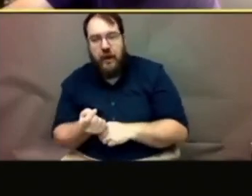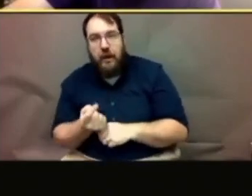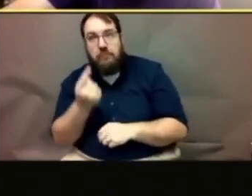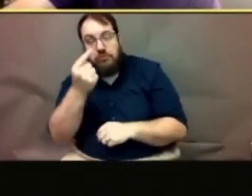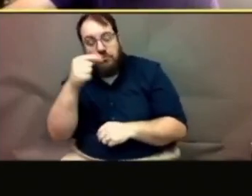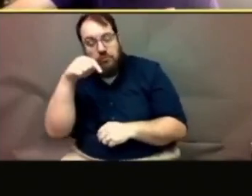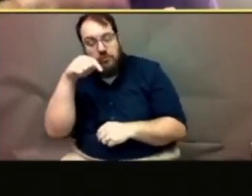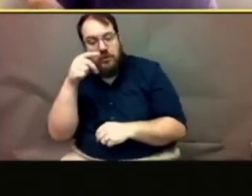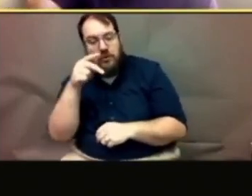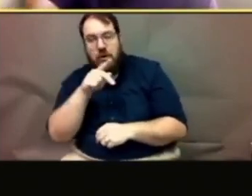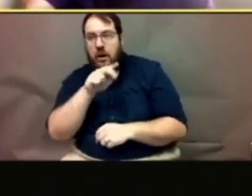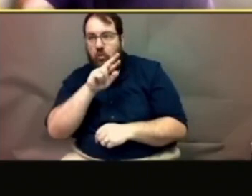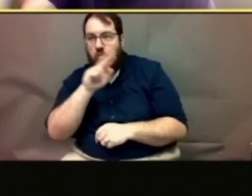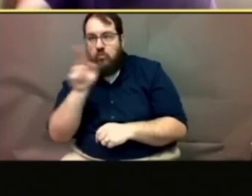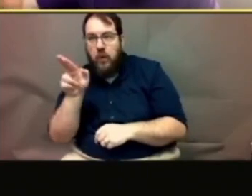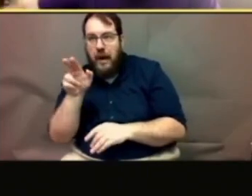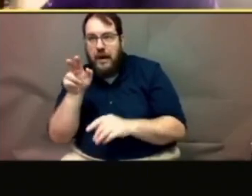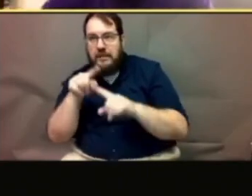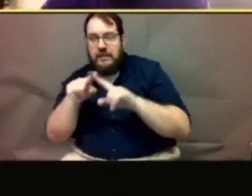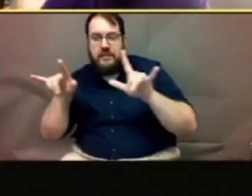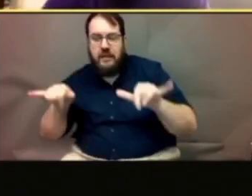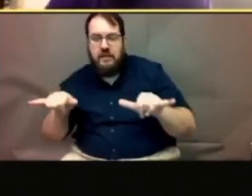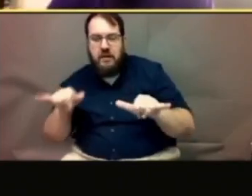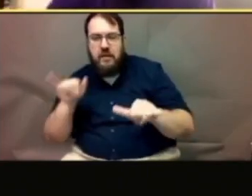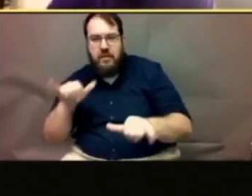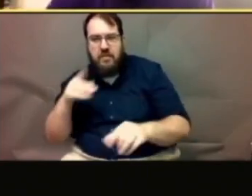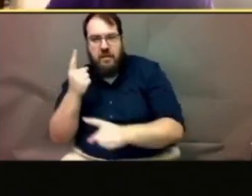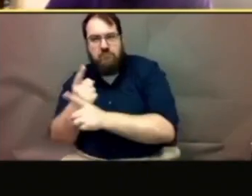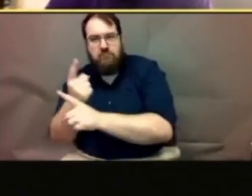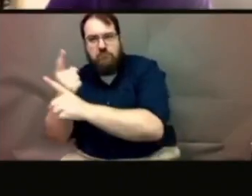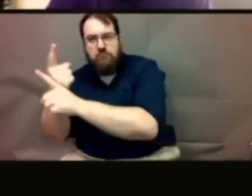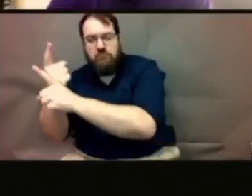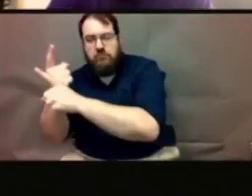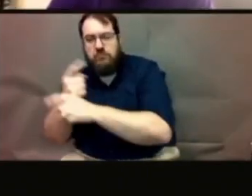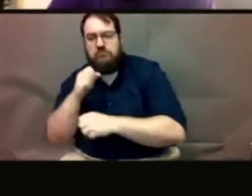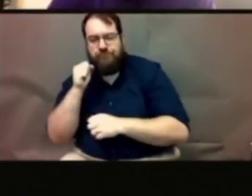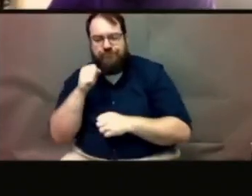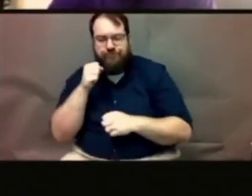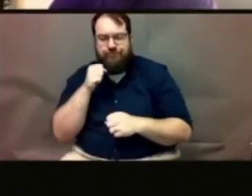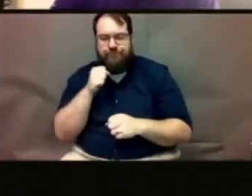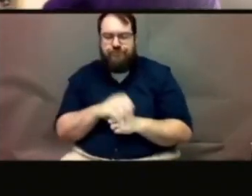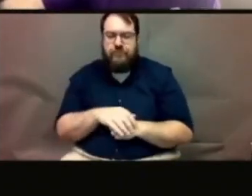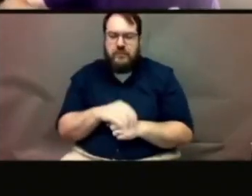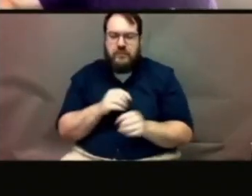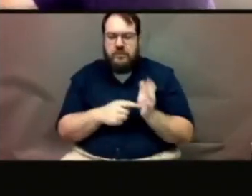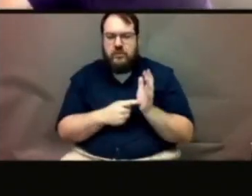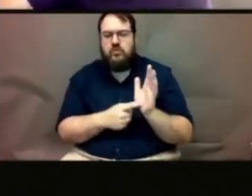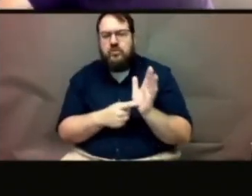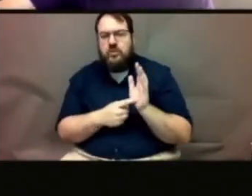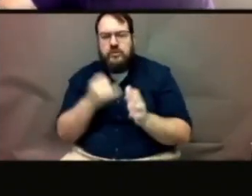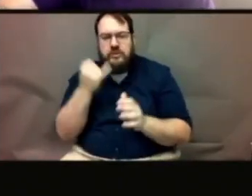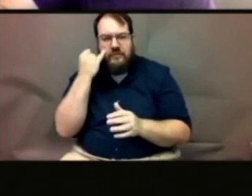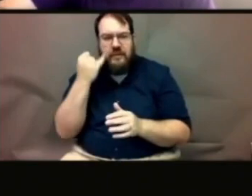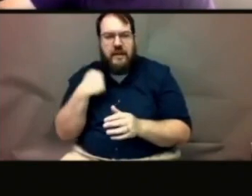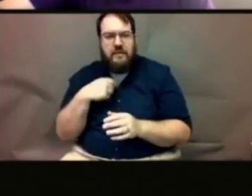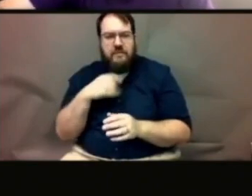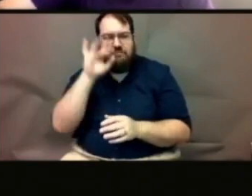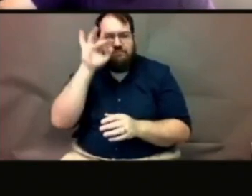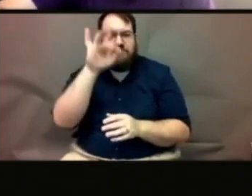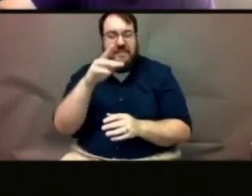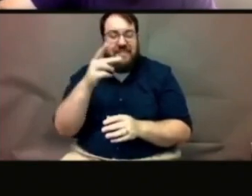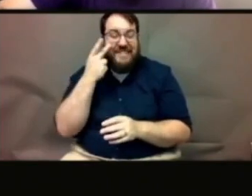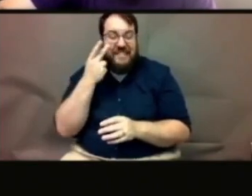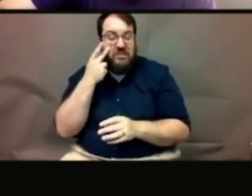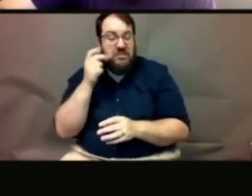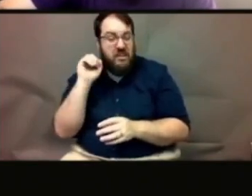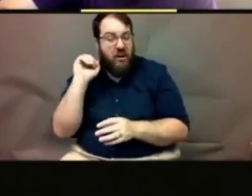at the same time, just as you can on the keyboard, and that will work with Makey Makey too. Yeah. And just to show, if I go right here, can you see all the